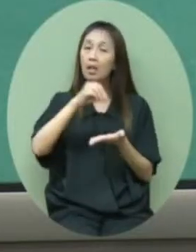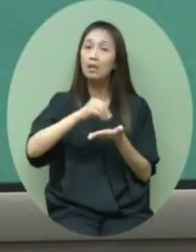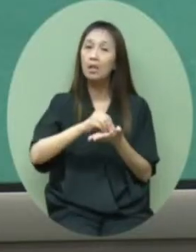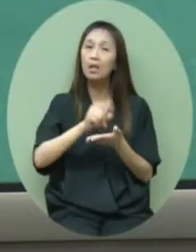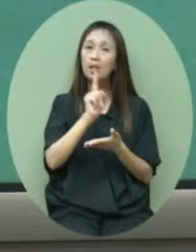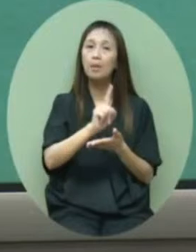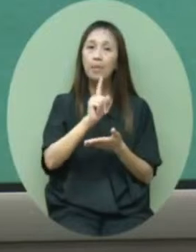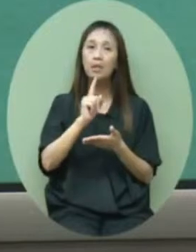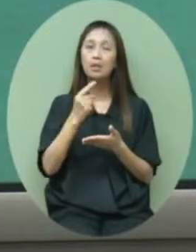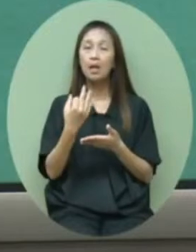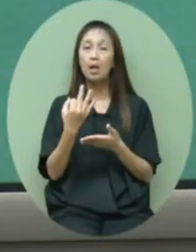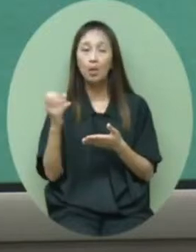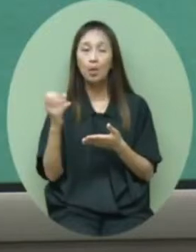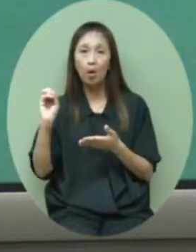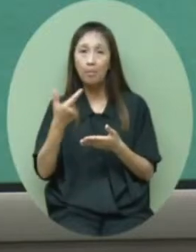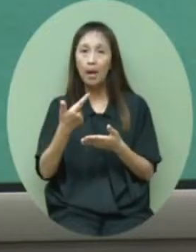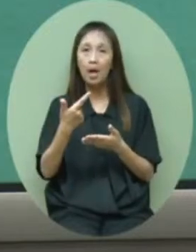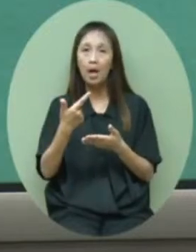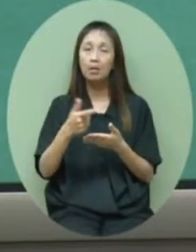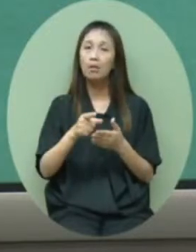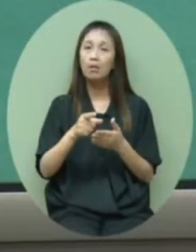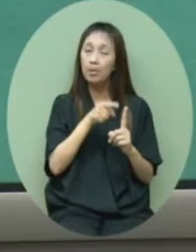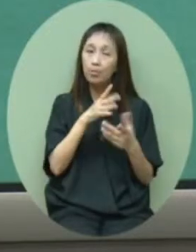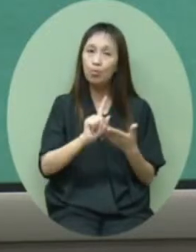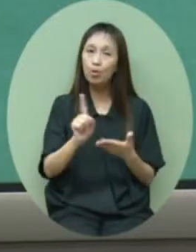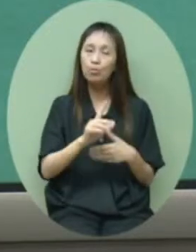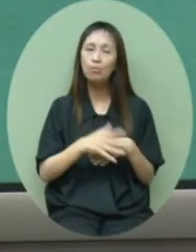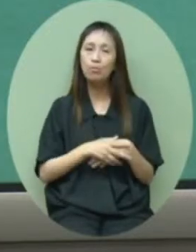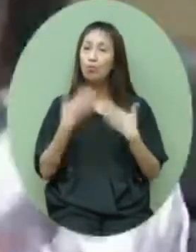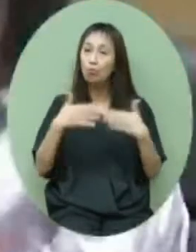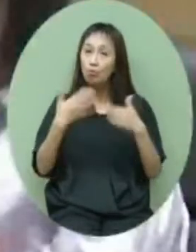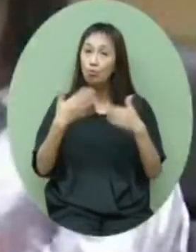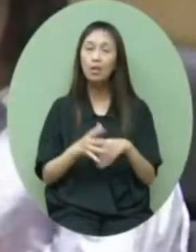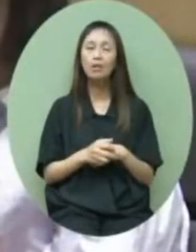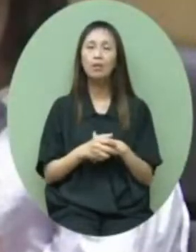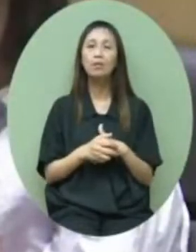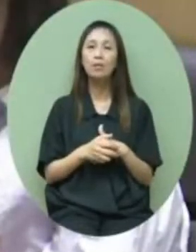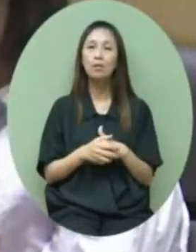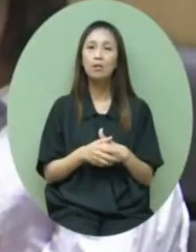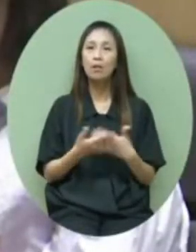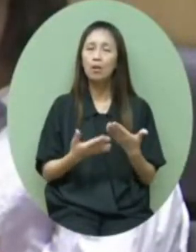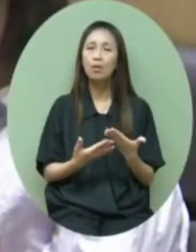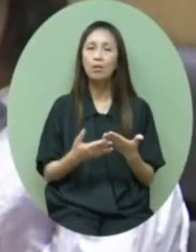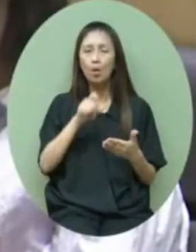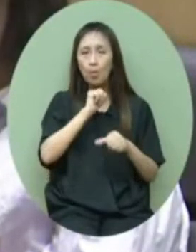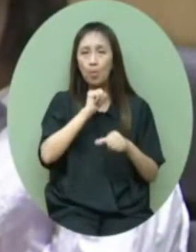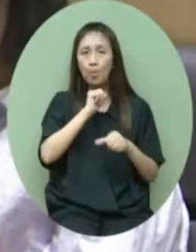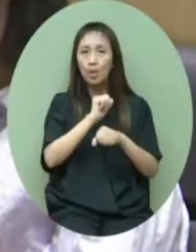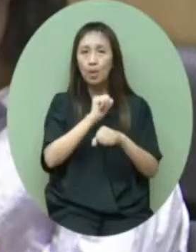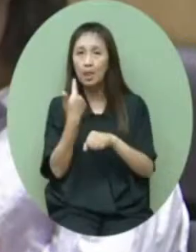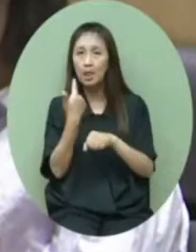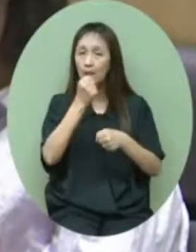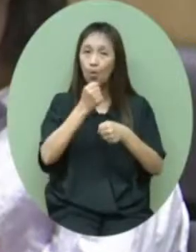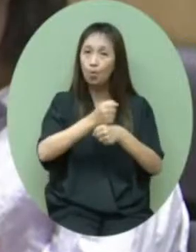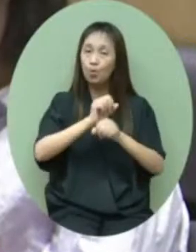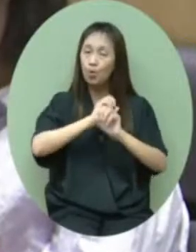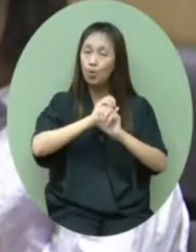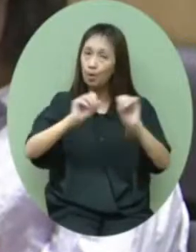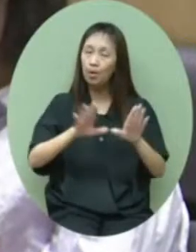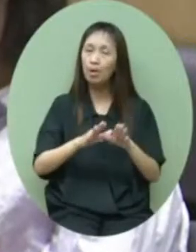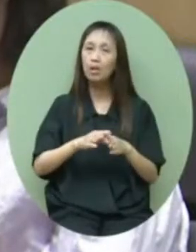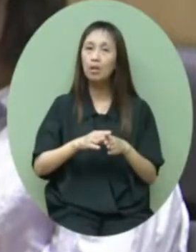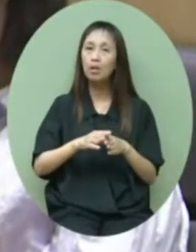it be different than those in previous years? Now, in the past year, you have set over 130 KPIs. What's the progress? Have they all been